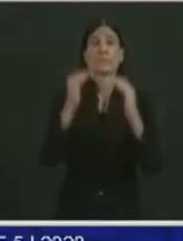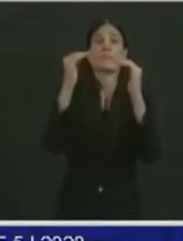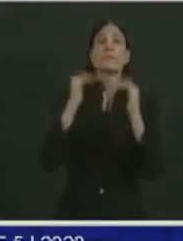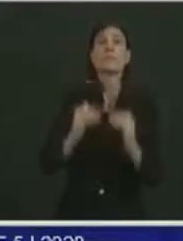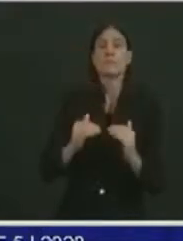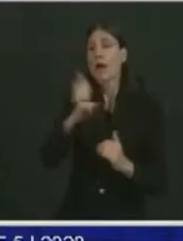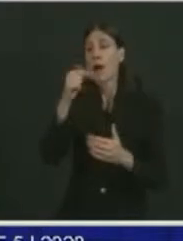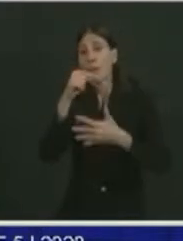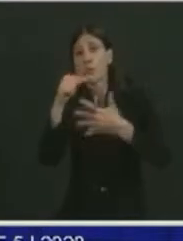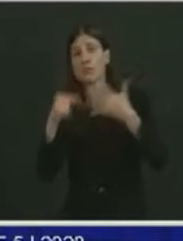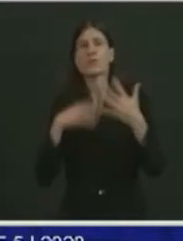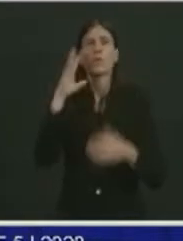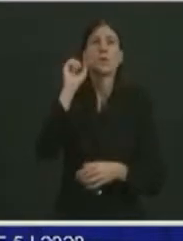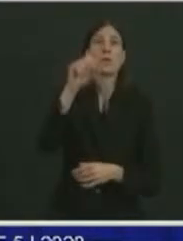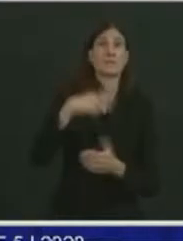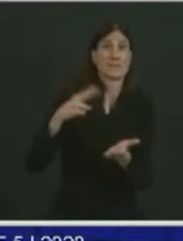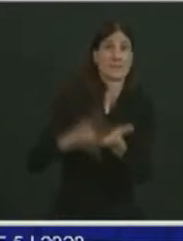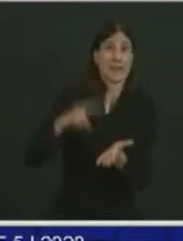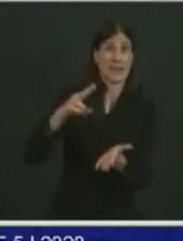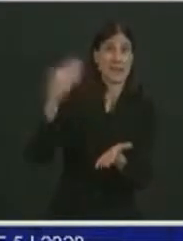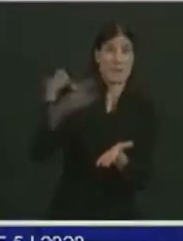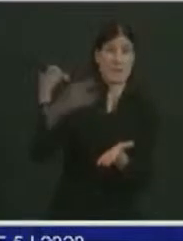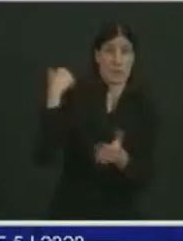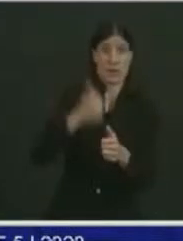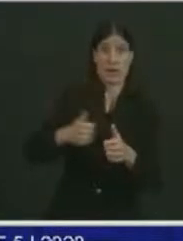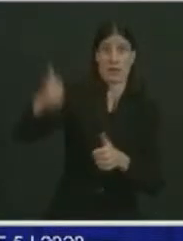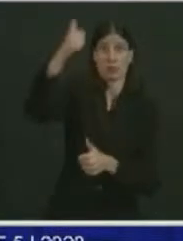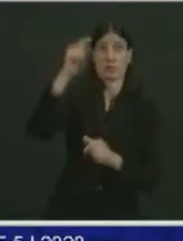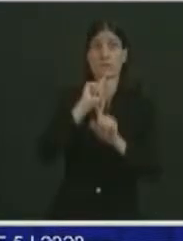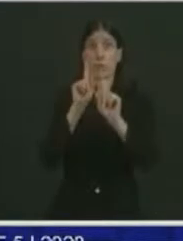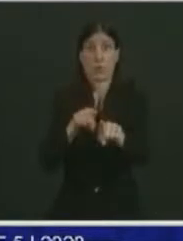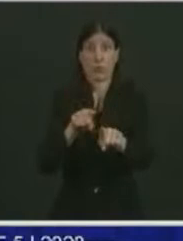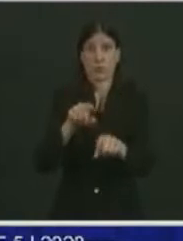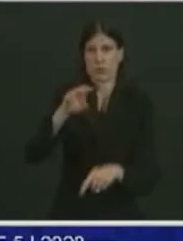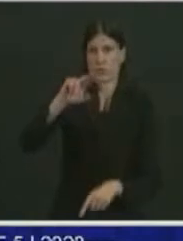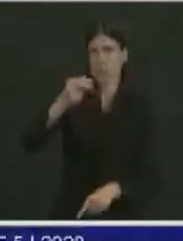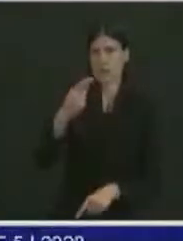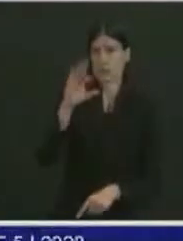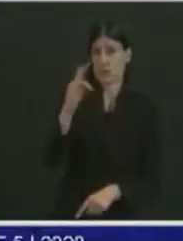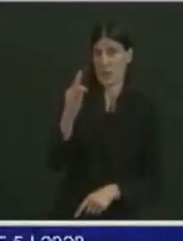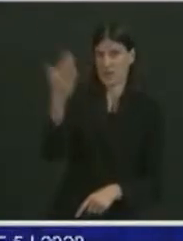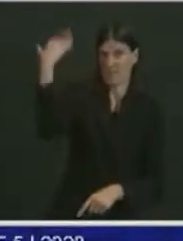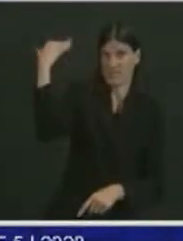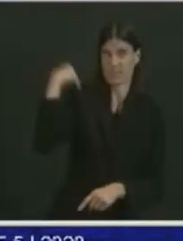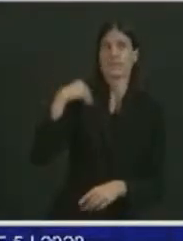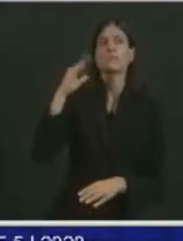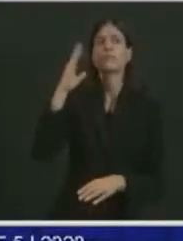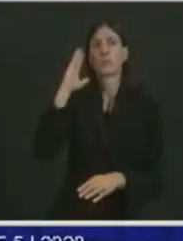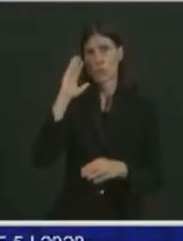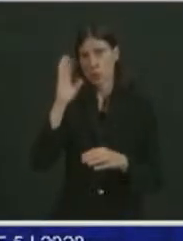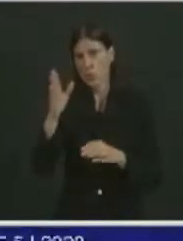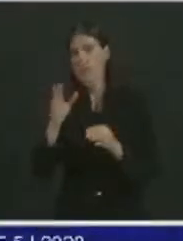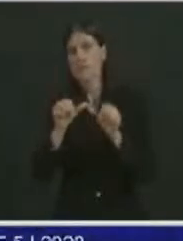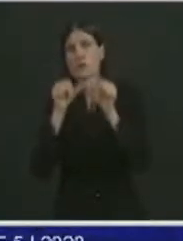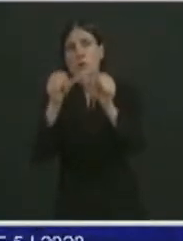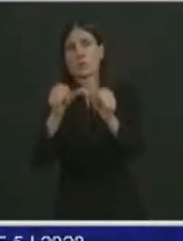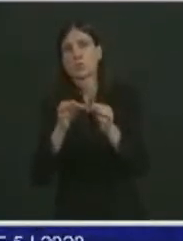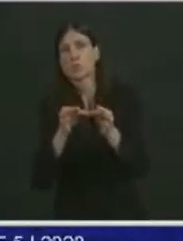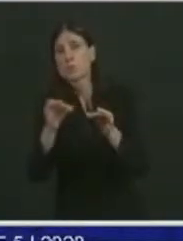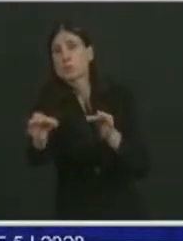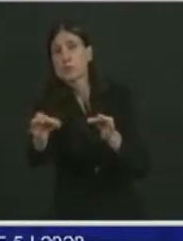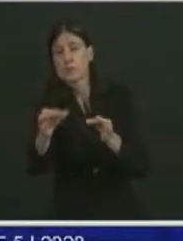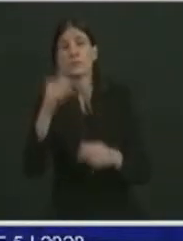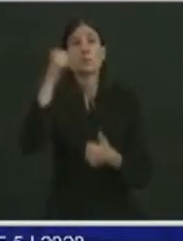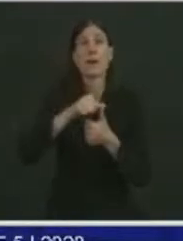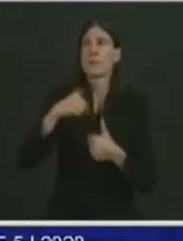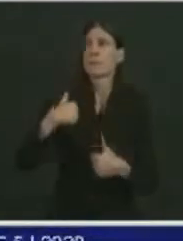A few months ago on March 9th, shortly after the first cases of coronavirus, I declared a state of emergency here in the state of Rhode